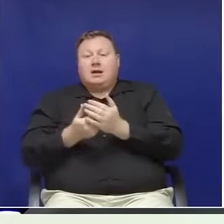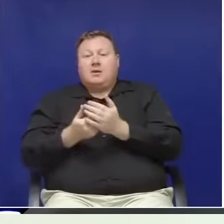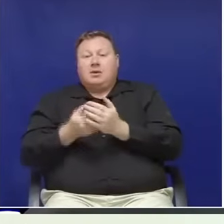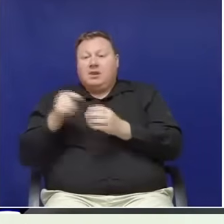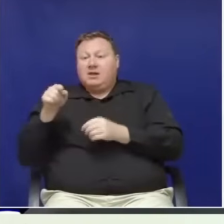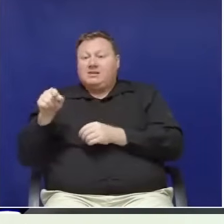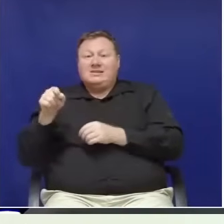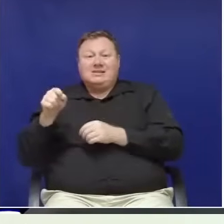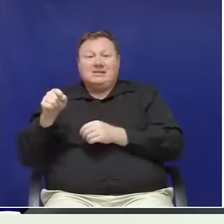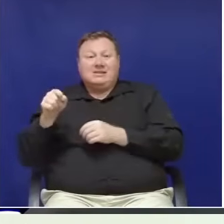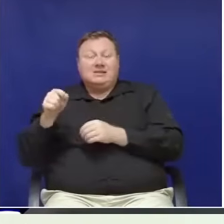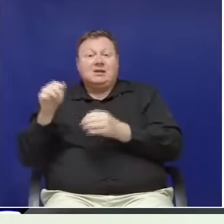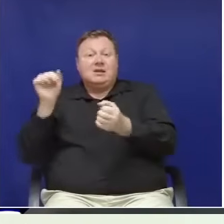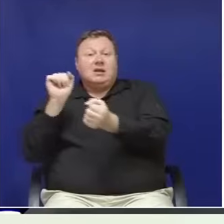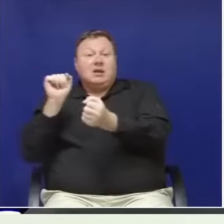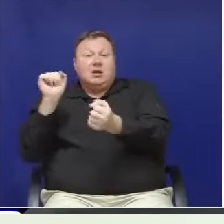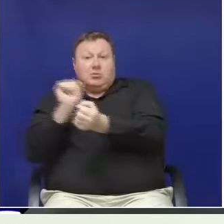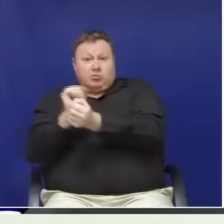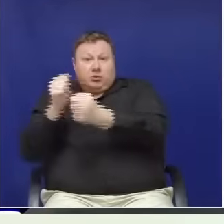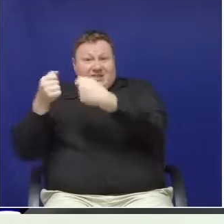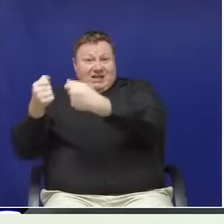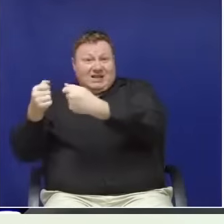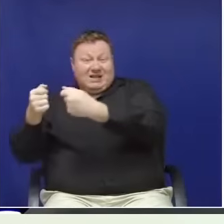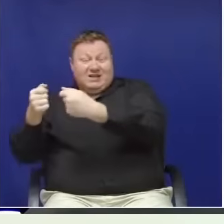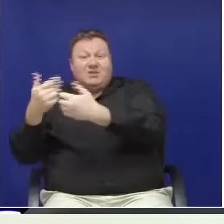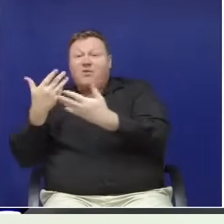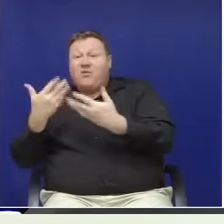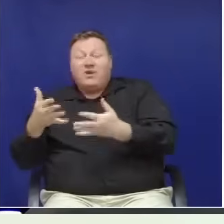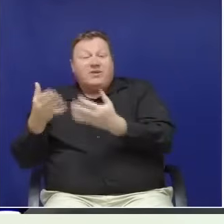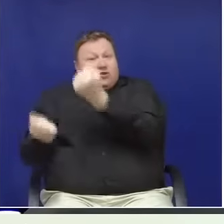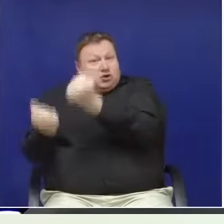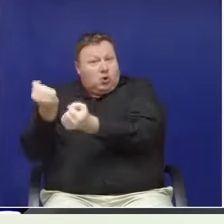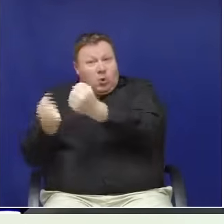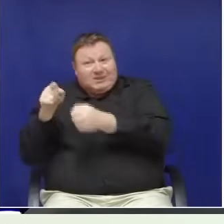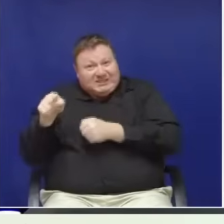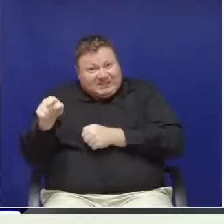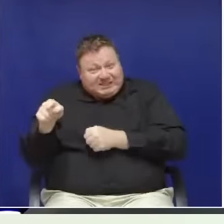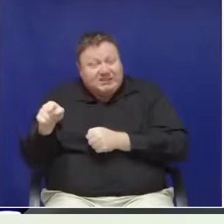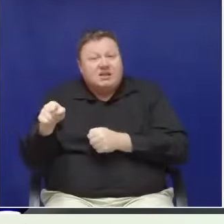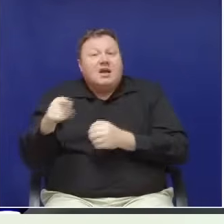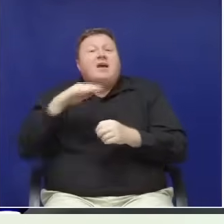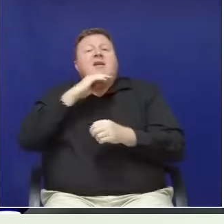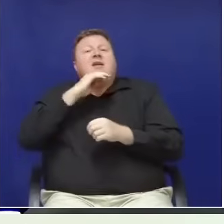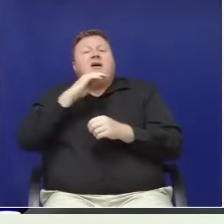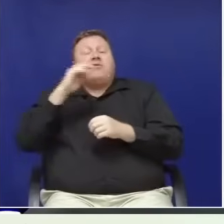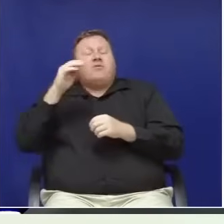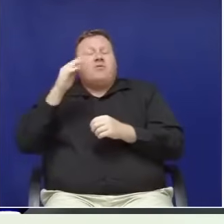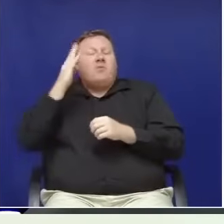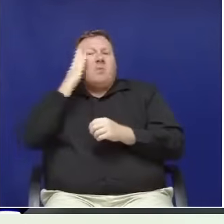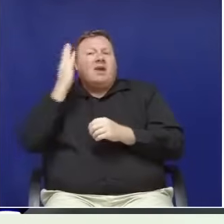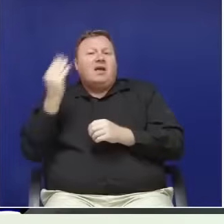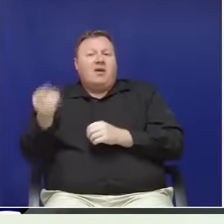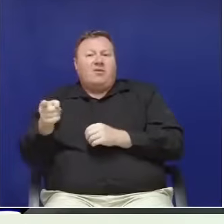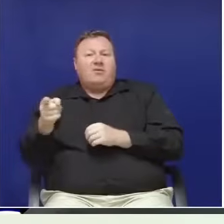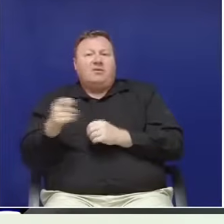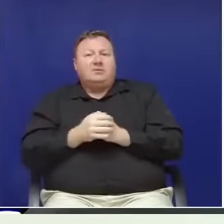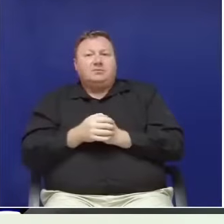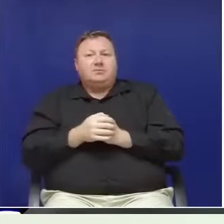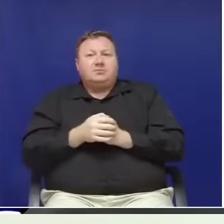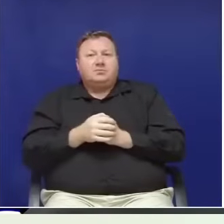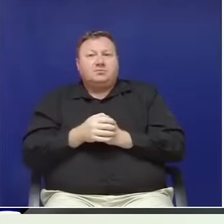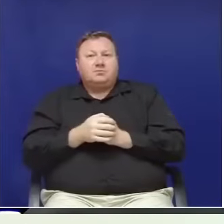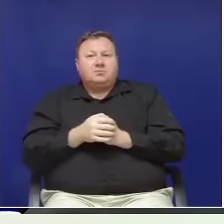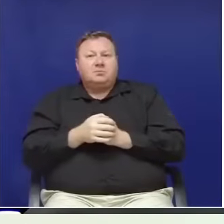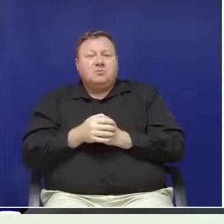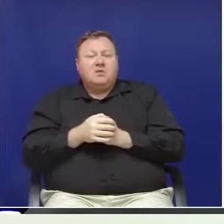beds for them. So, from my perspective, if we deal with the classification in terms of